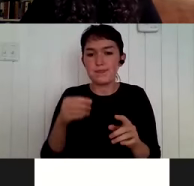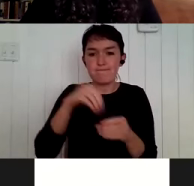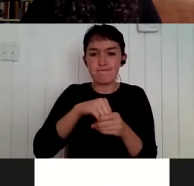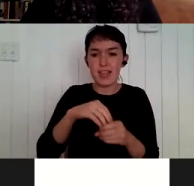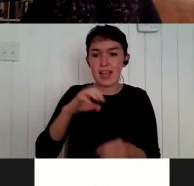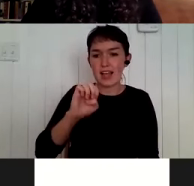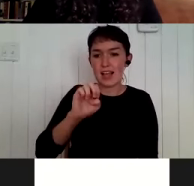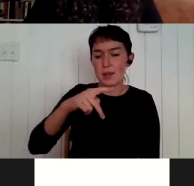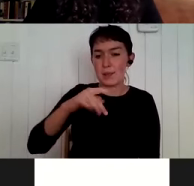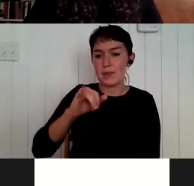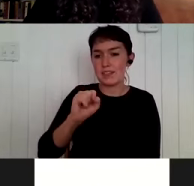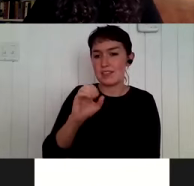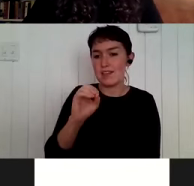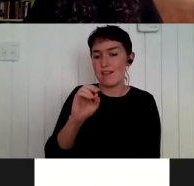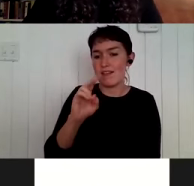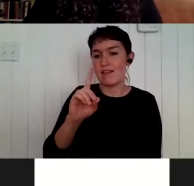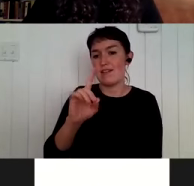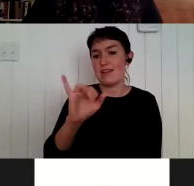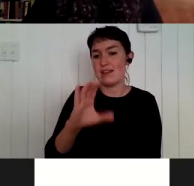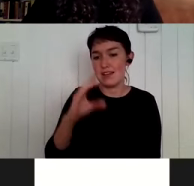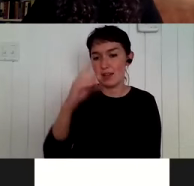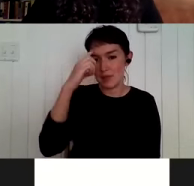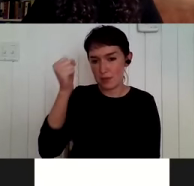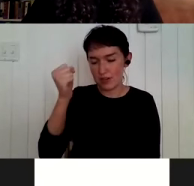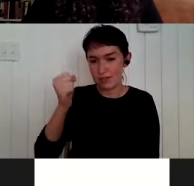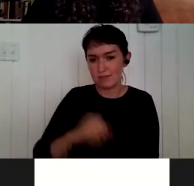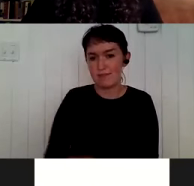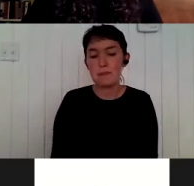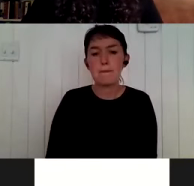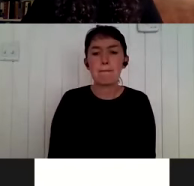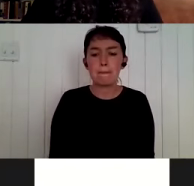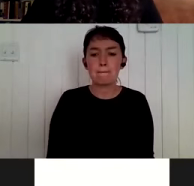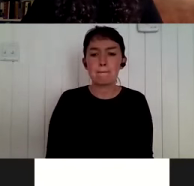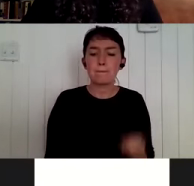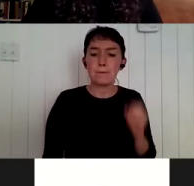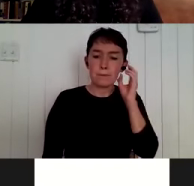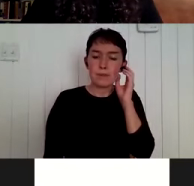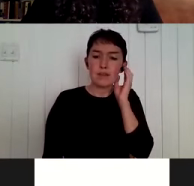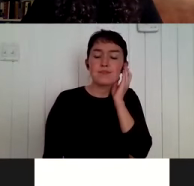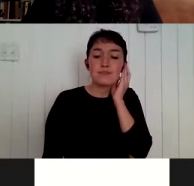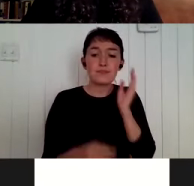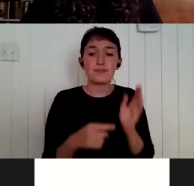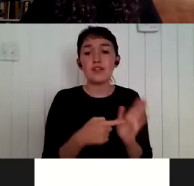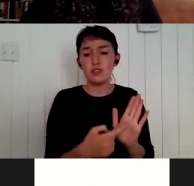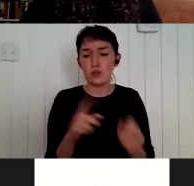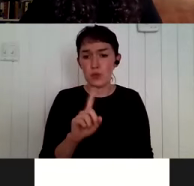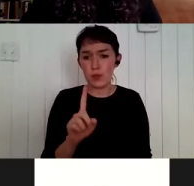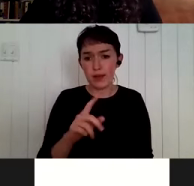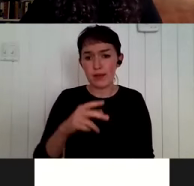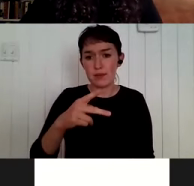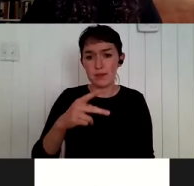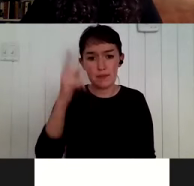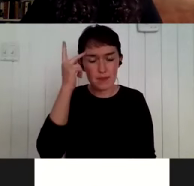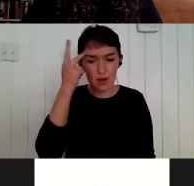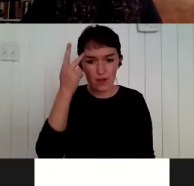way, that could set the framework and groundwork of where delusions and paranoia come from. But warning, hands up, we're